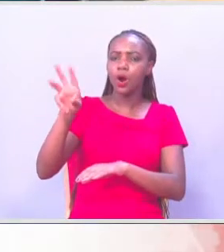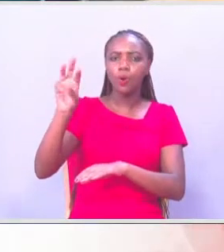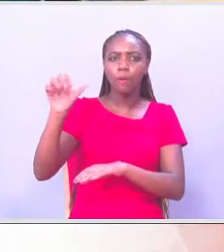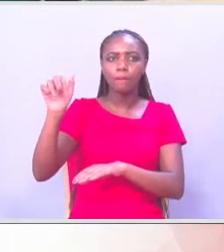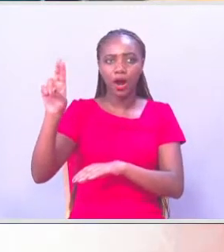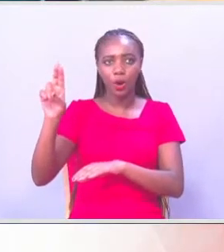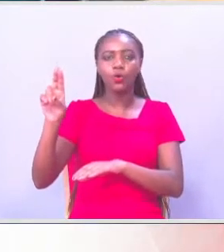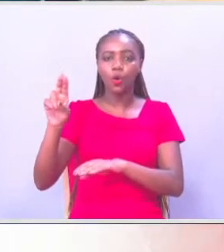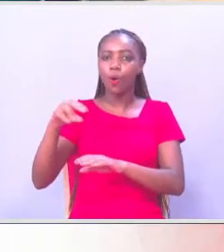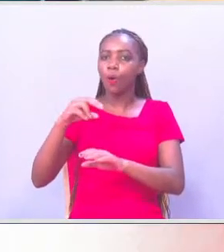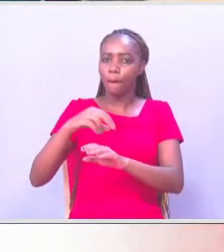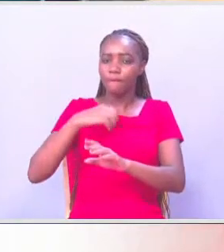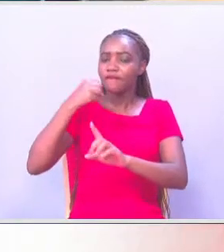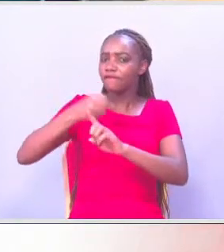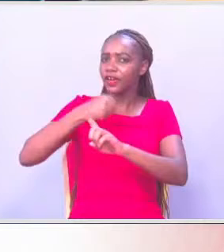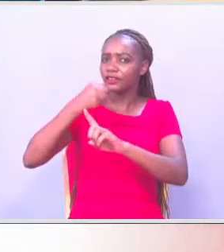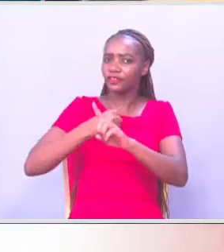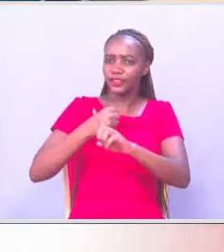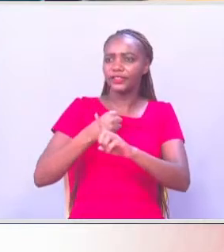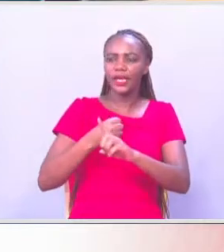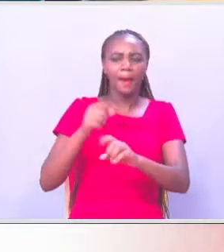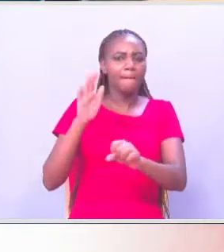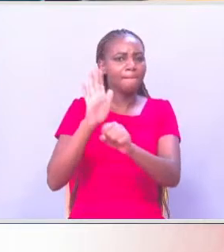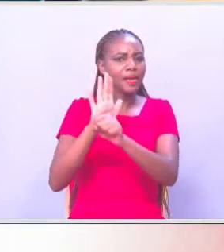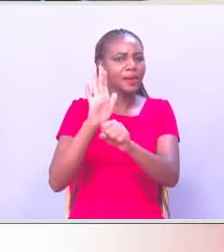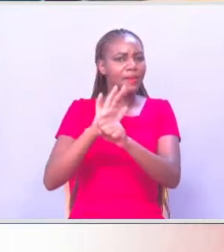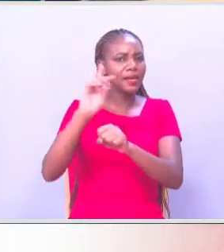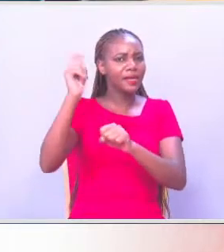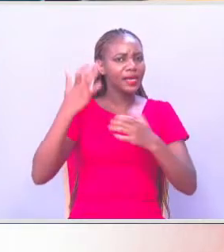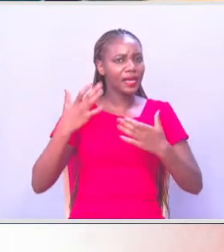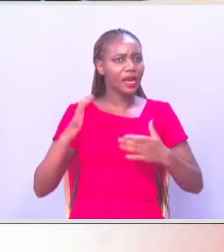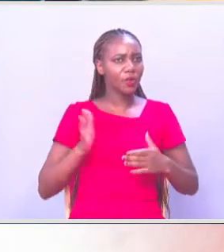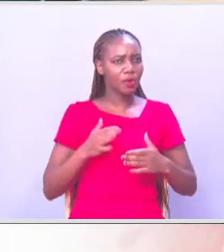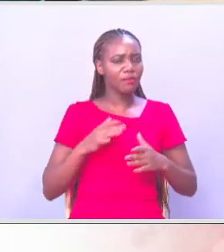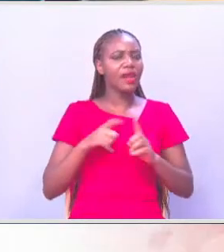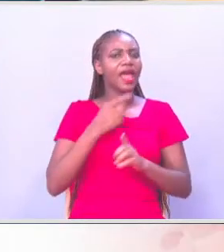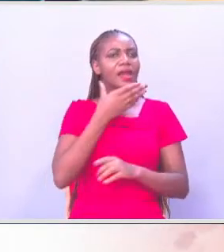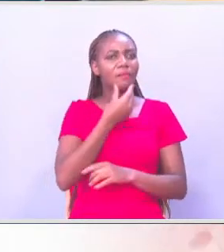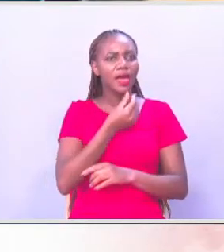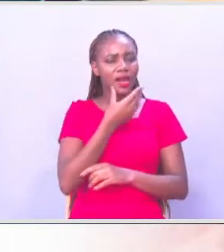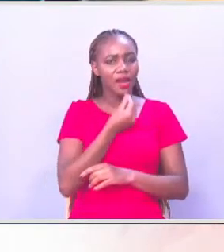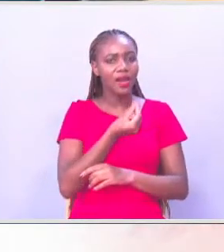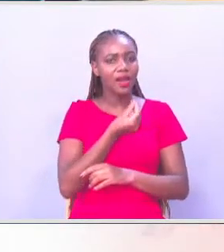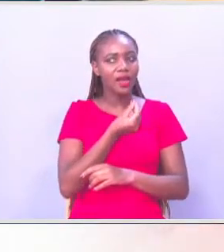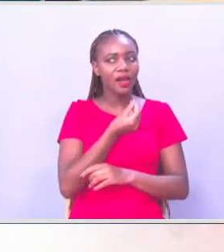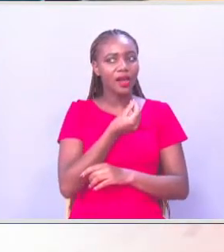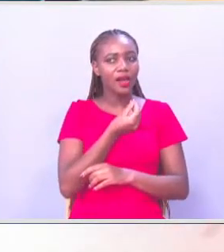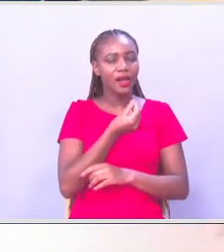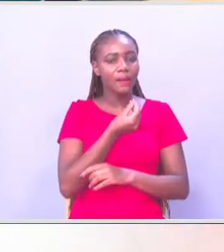to 1960, thousands of Kenyan women and